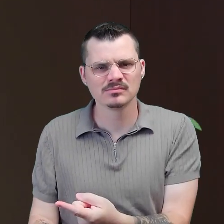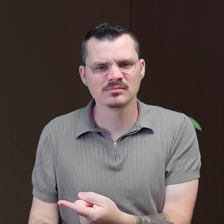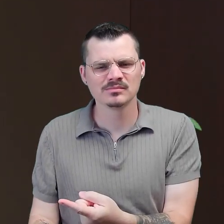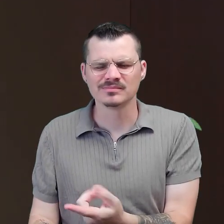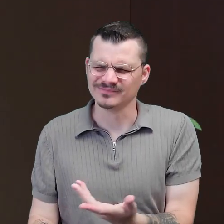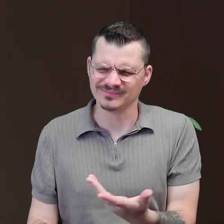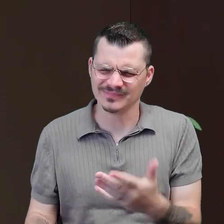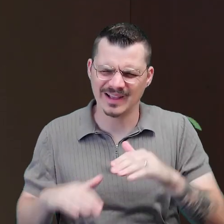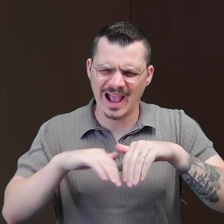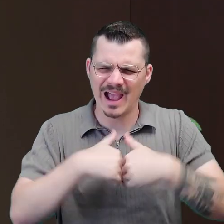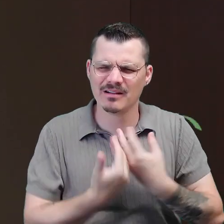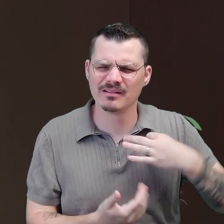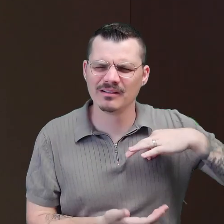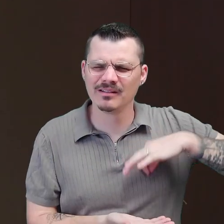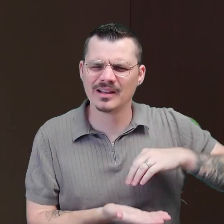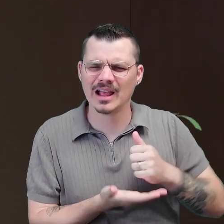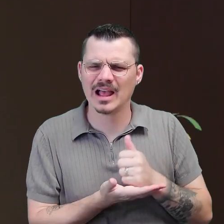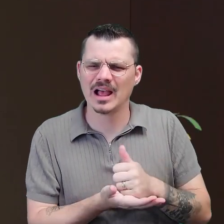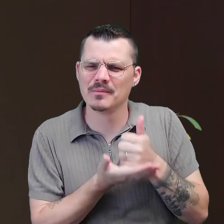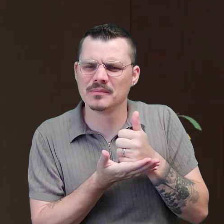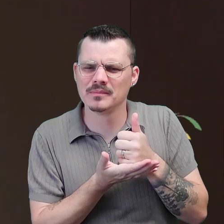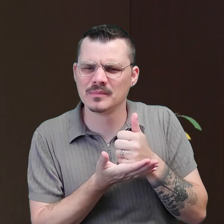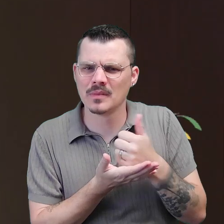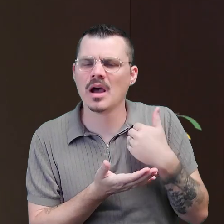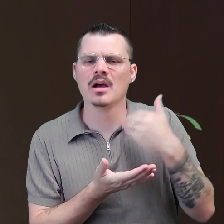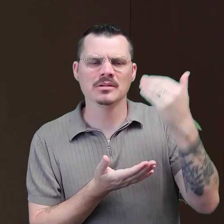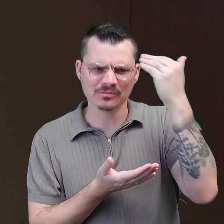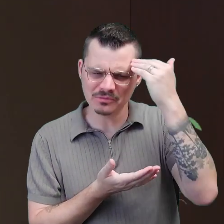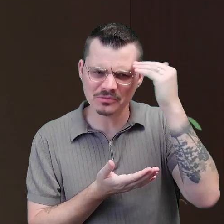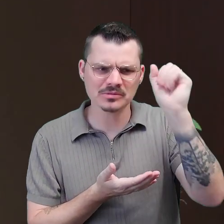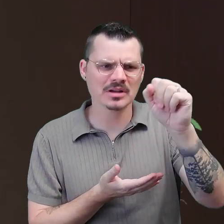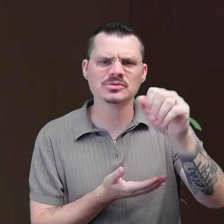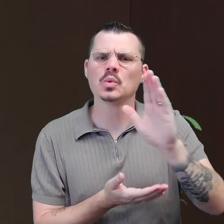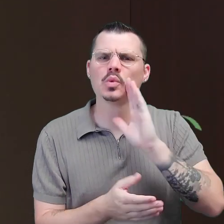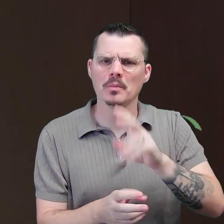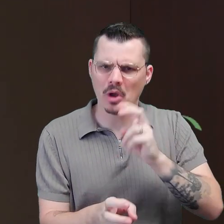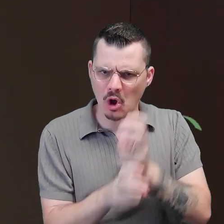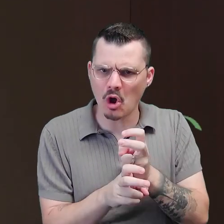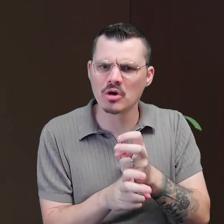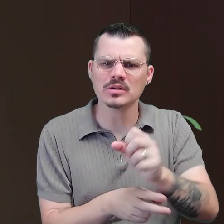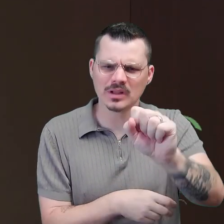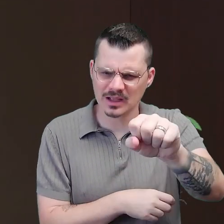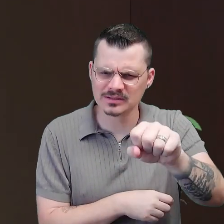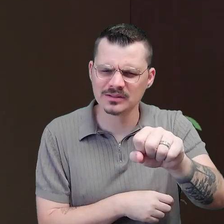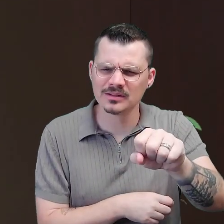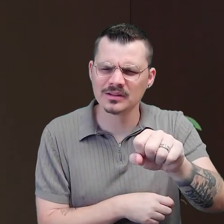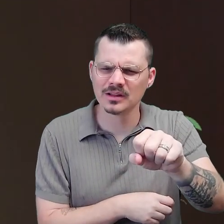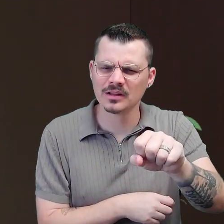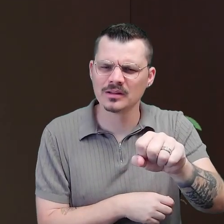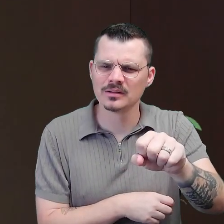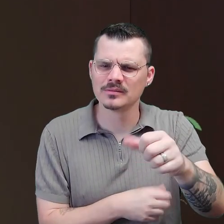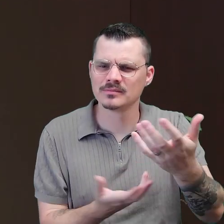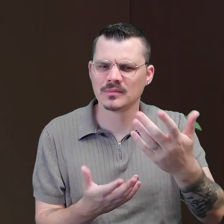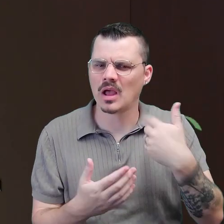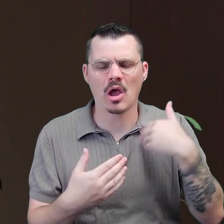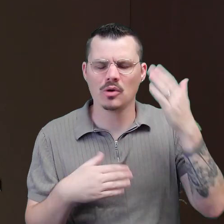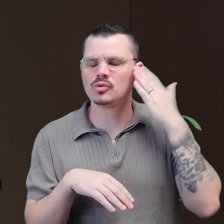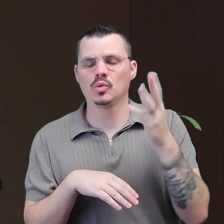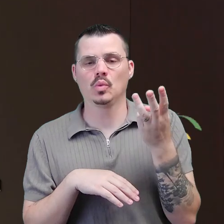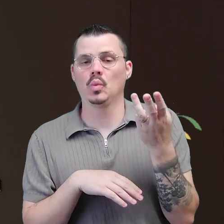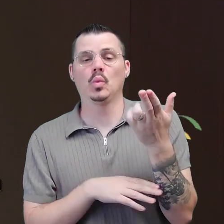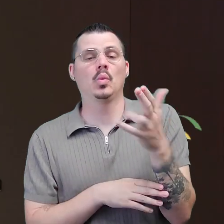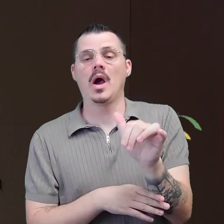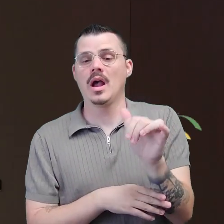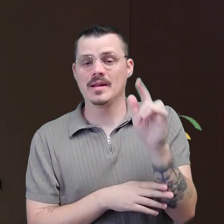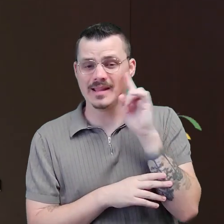Well, how does that help? Okay, I got it. This is going to be hard. I got it. I don't know